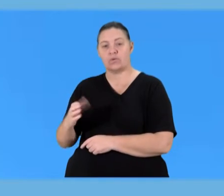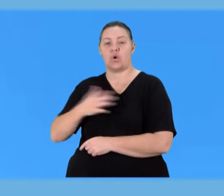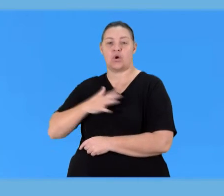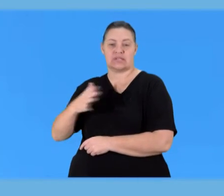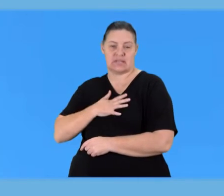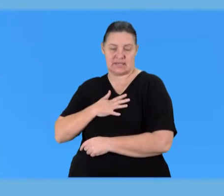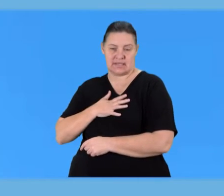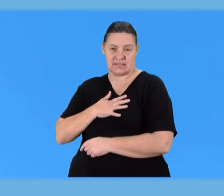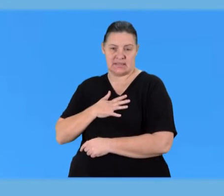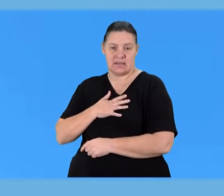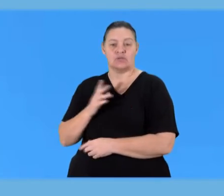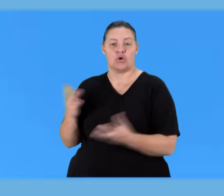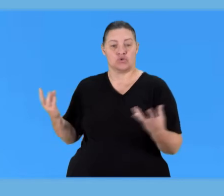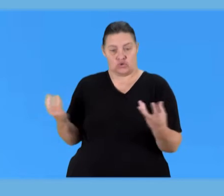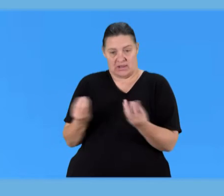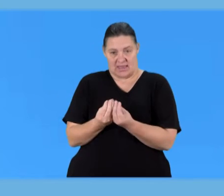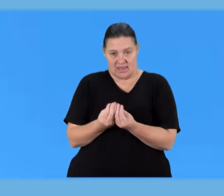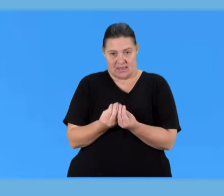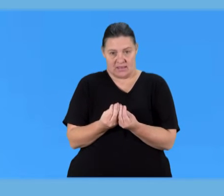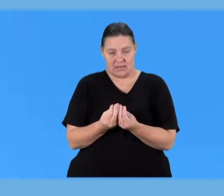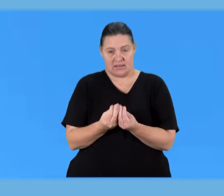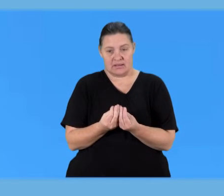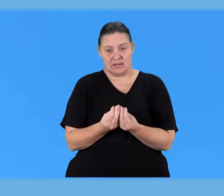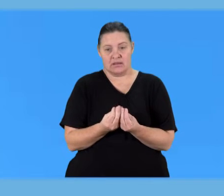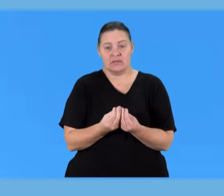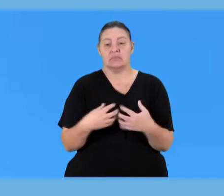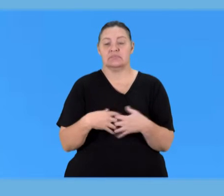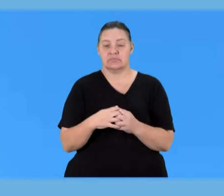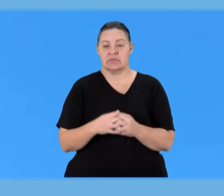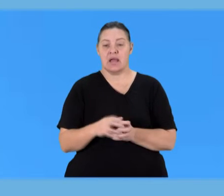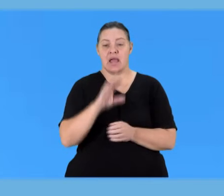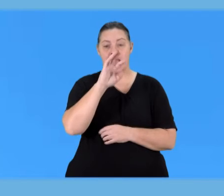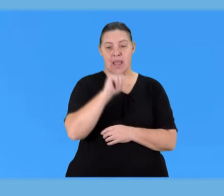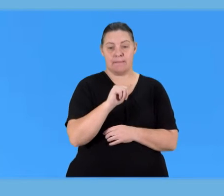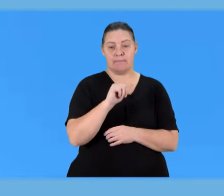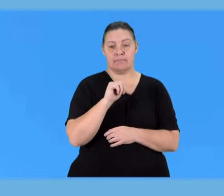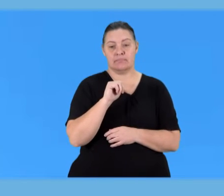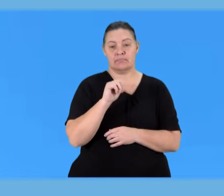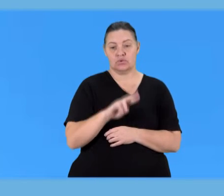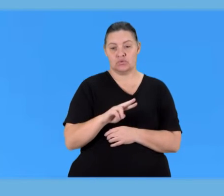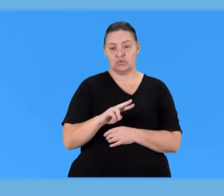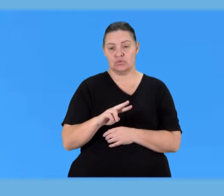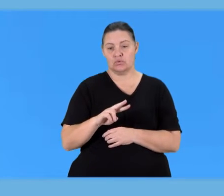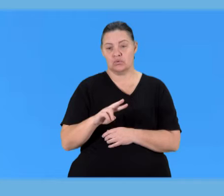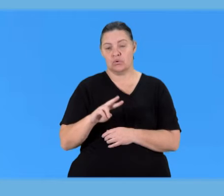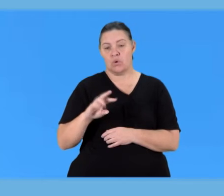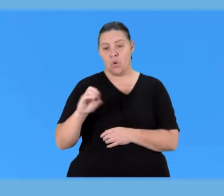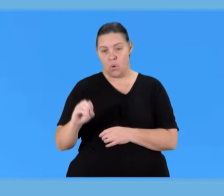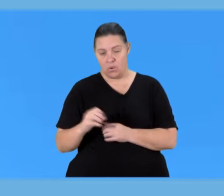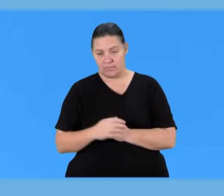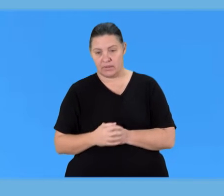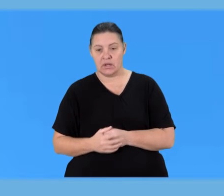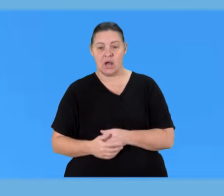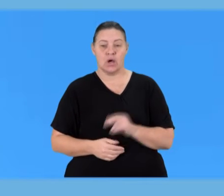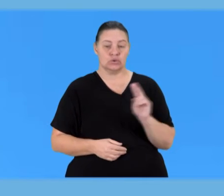going to be your oxygen, and then when they are combining together, their ratio is going to be 2 atoms of the